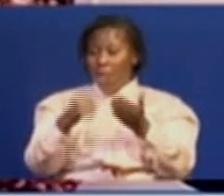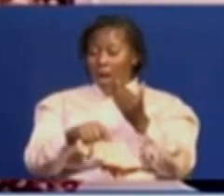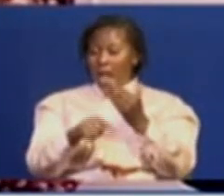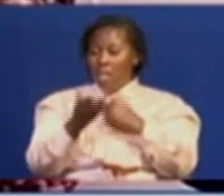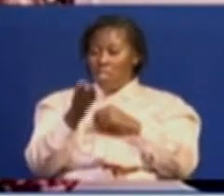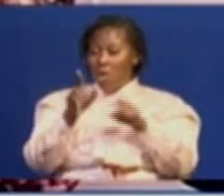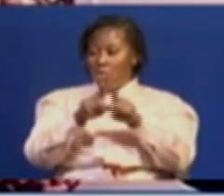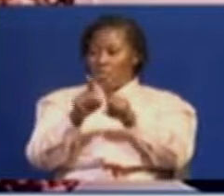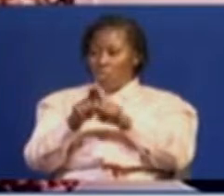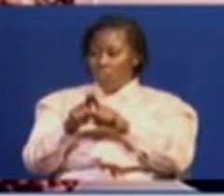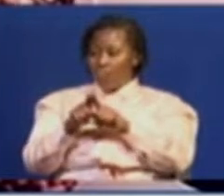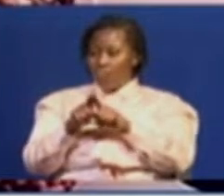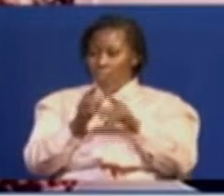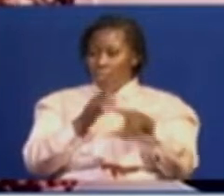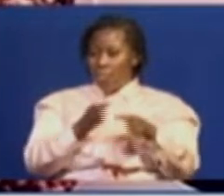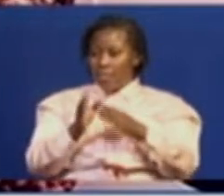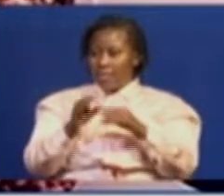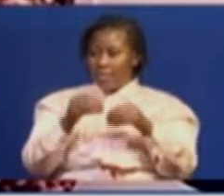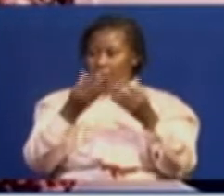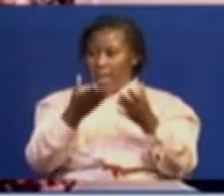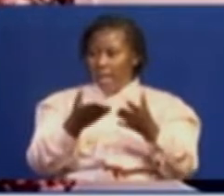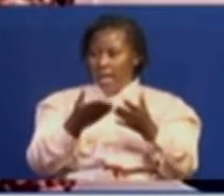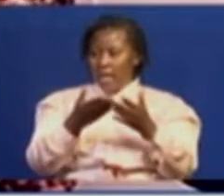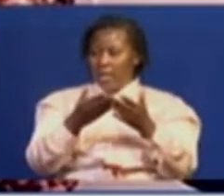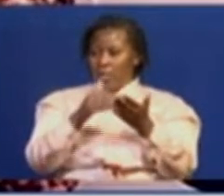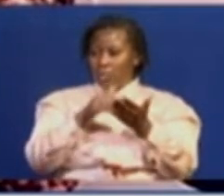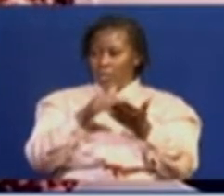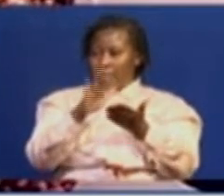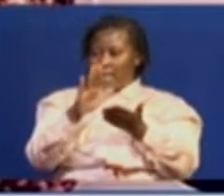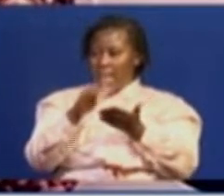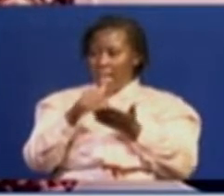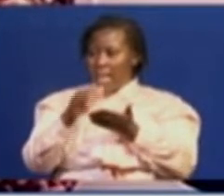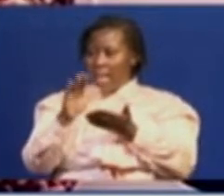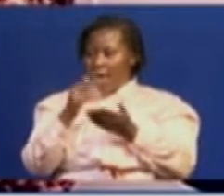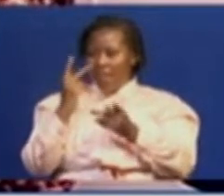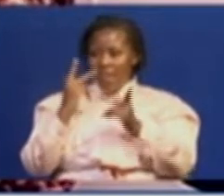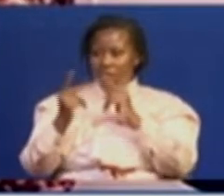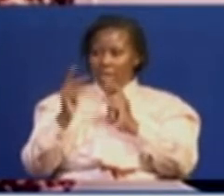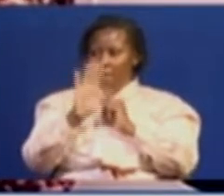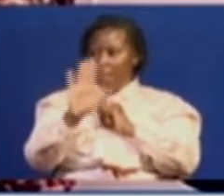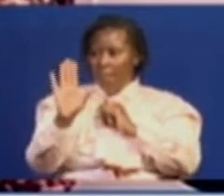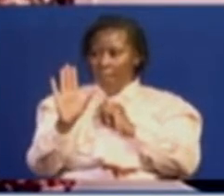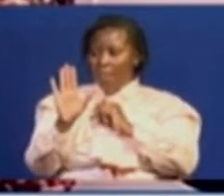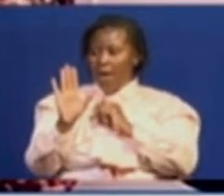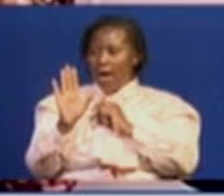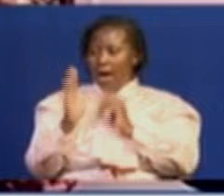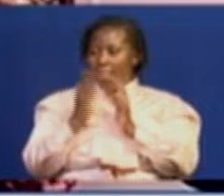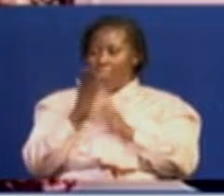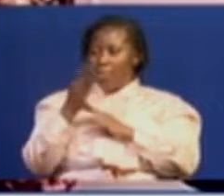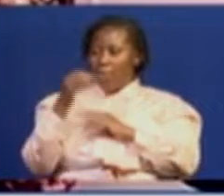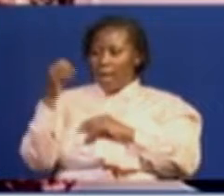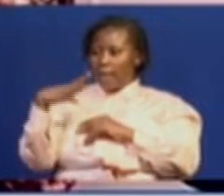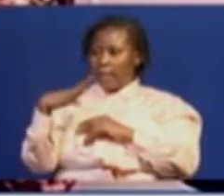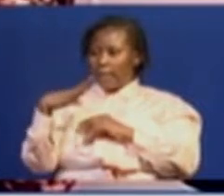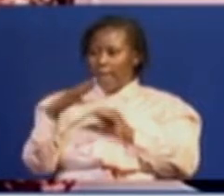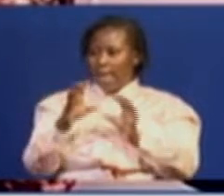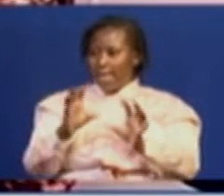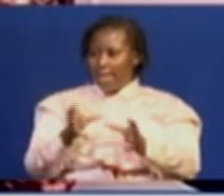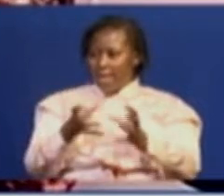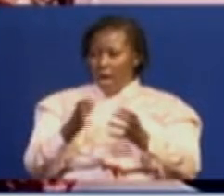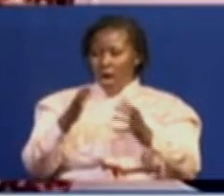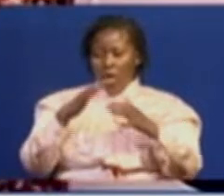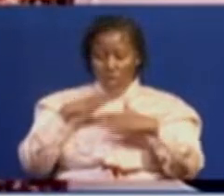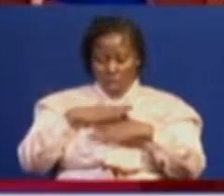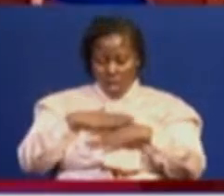And again, they were also given an opportunity even to send their views through electronic